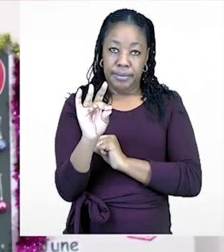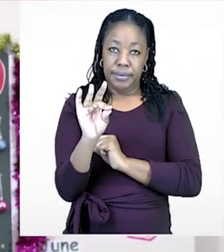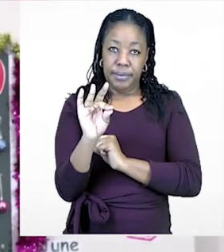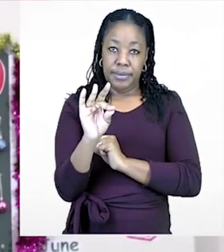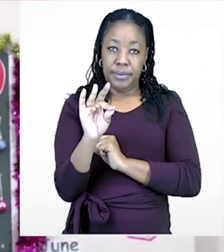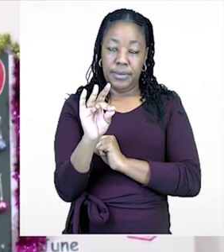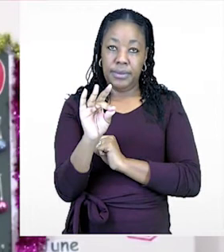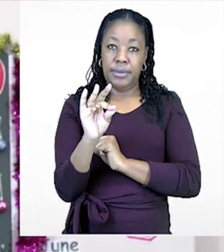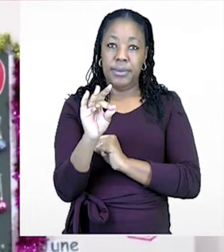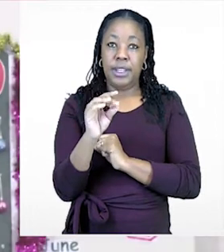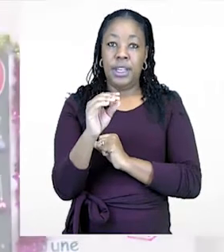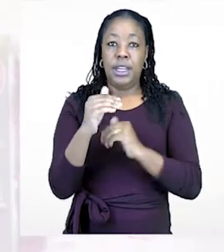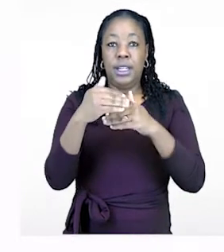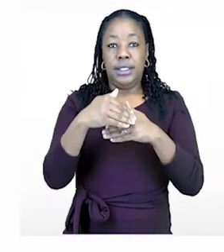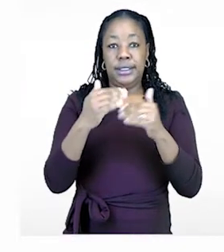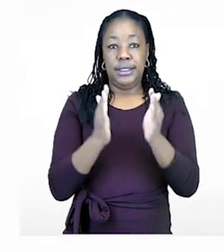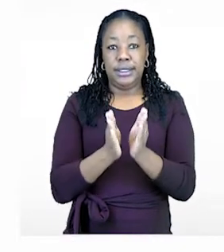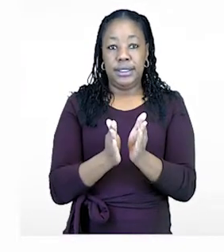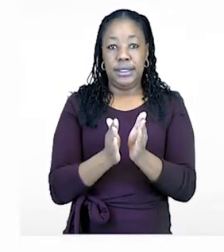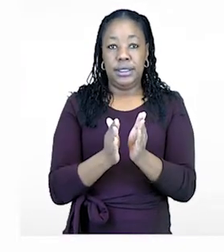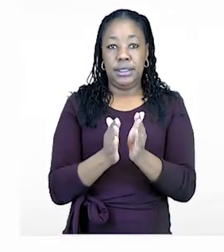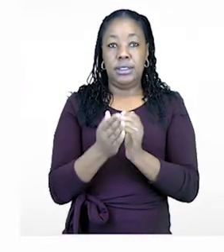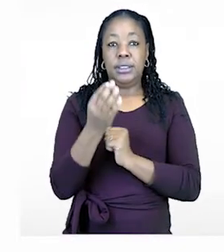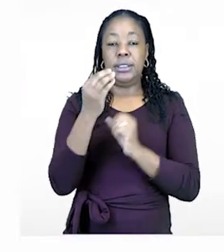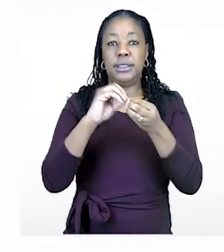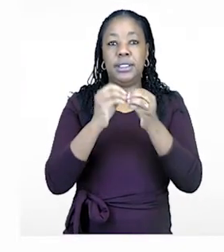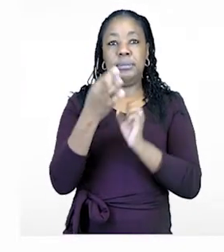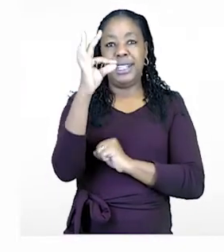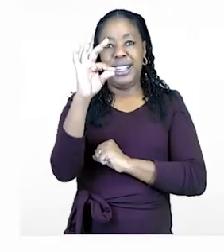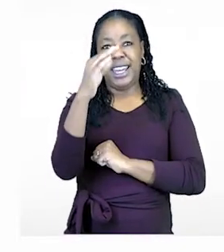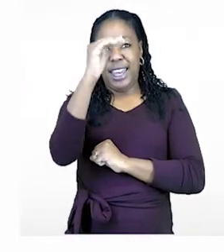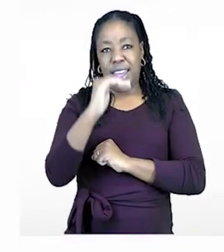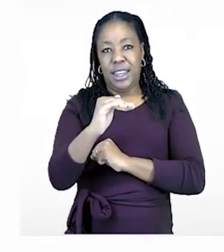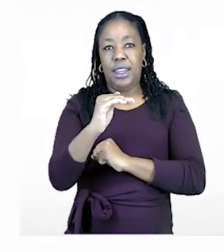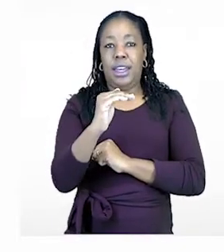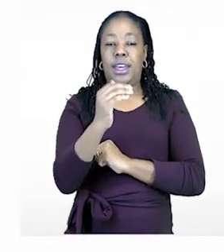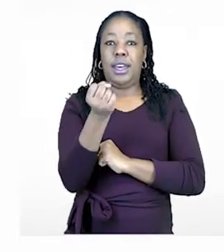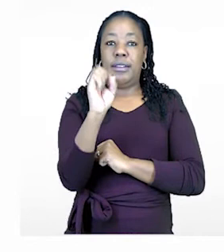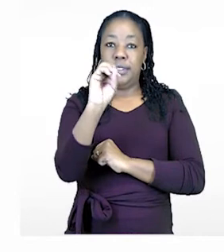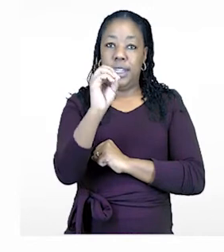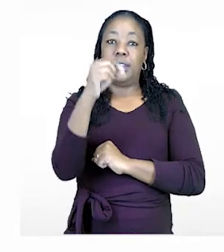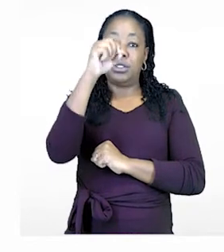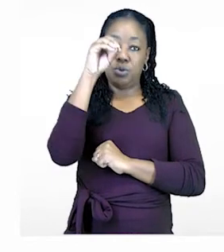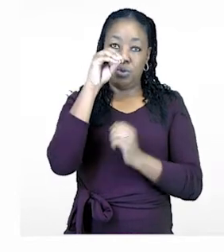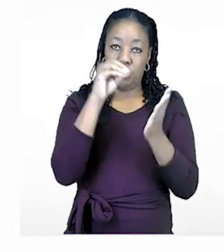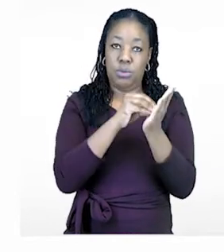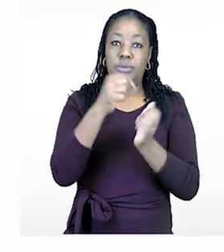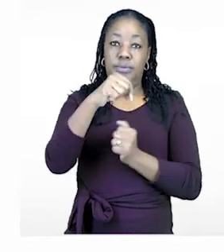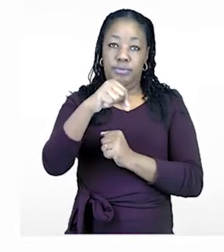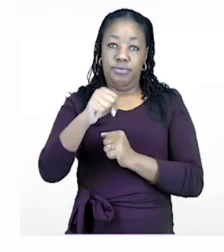missing. May you please write the number 9. The rest, I'm sure, you can do